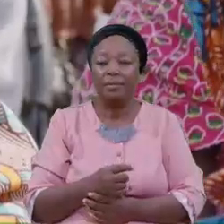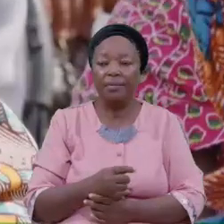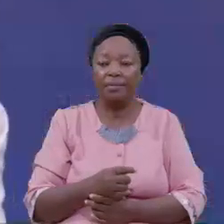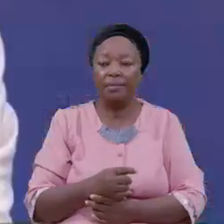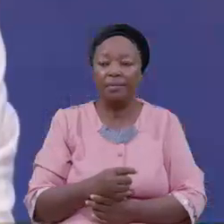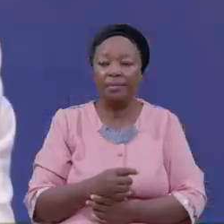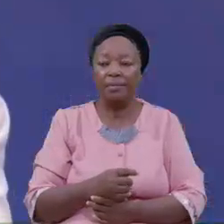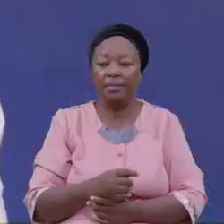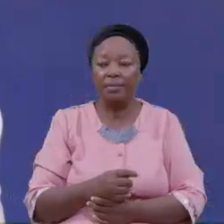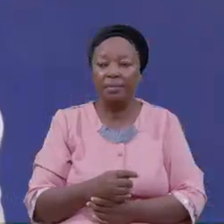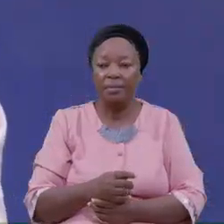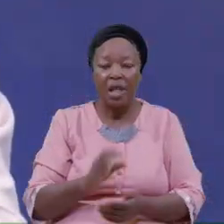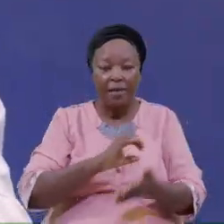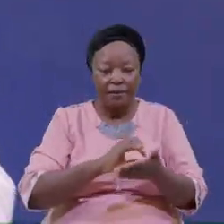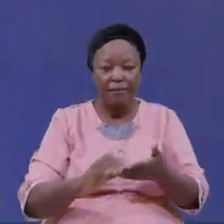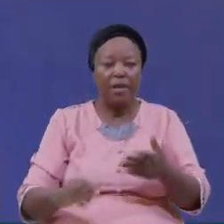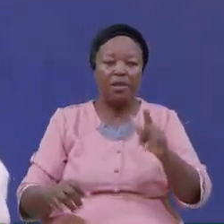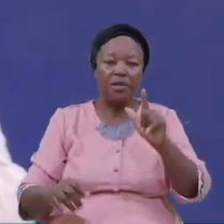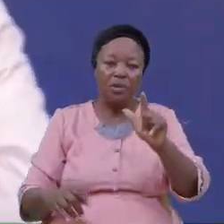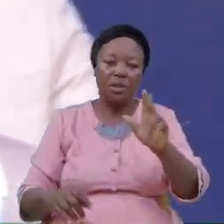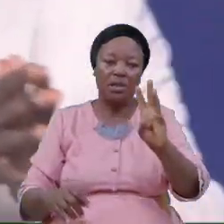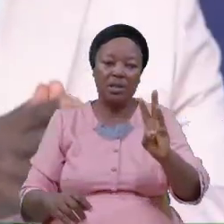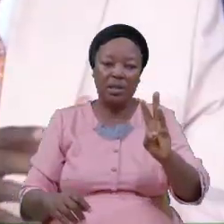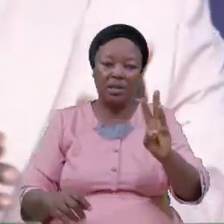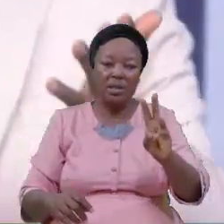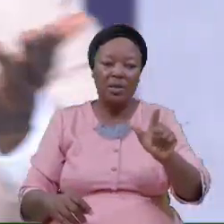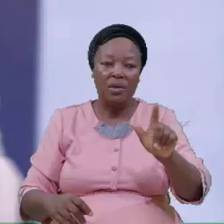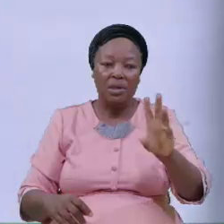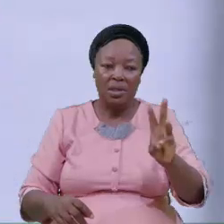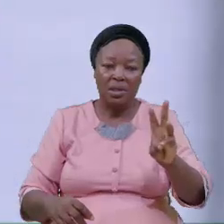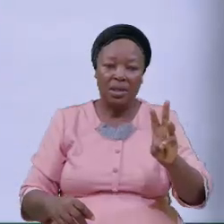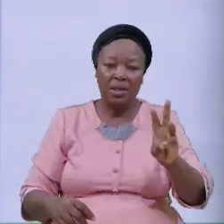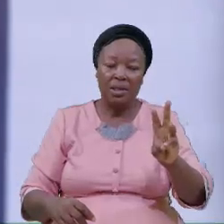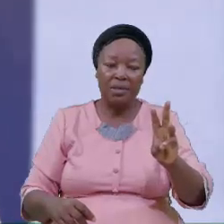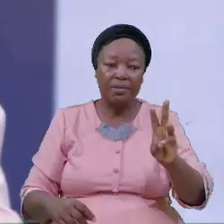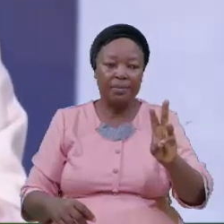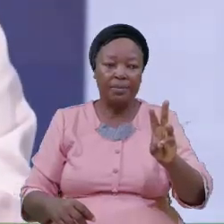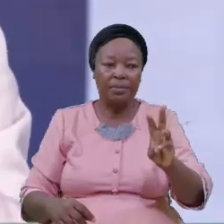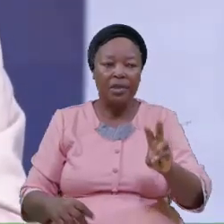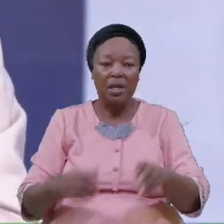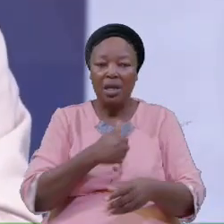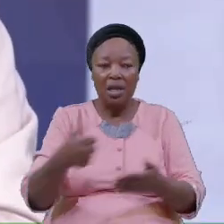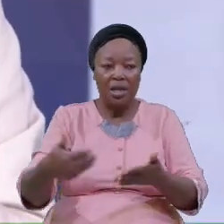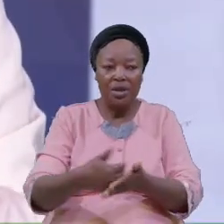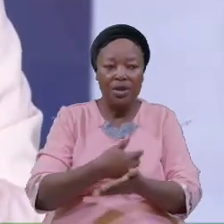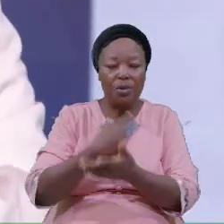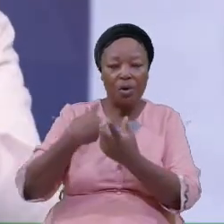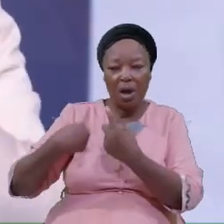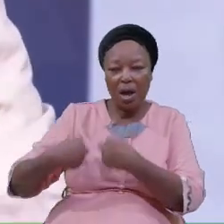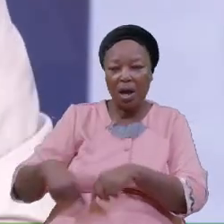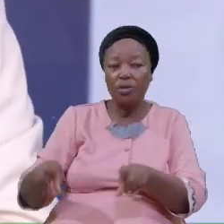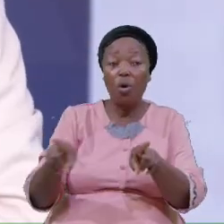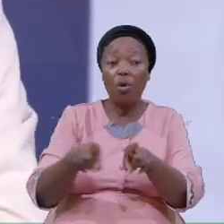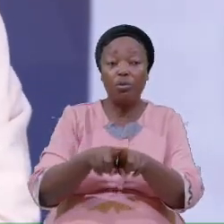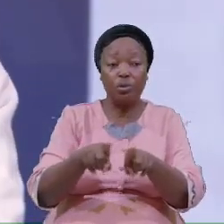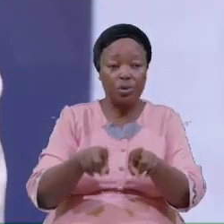Verse 26. In verse 26, a new heart also will I give